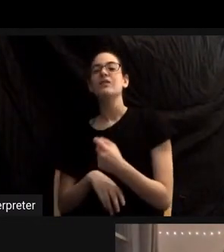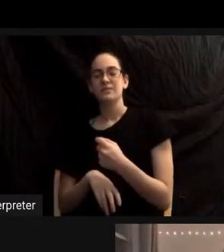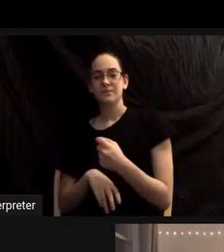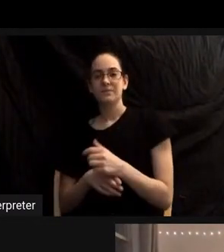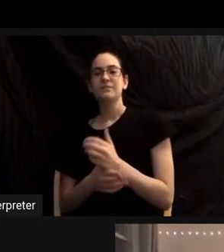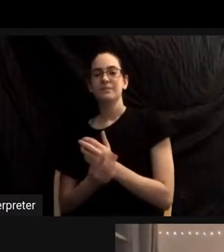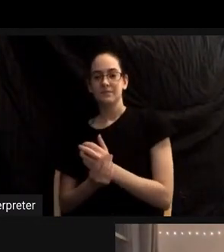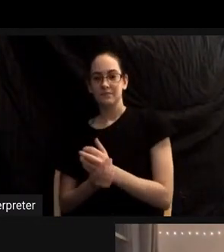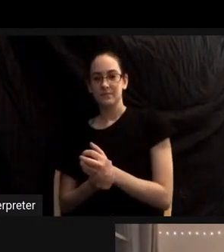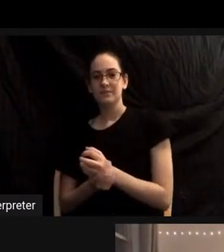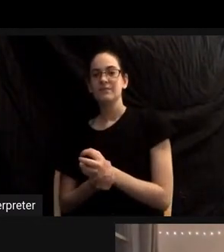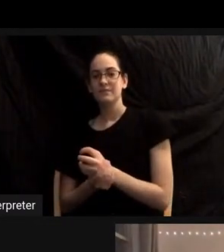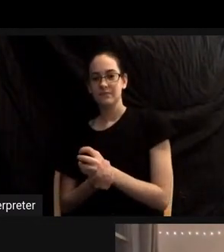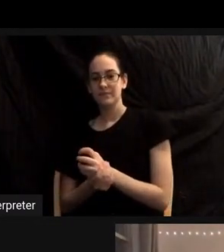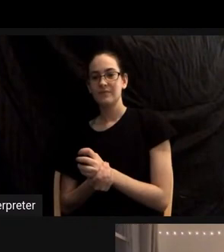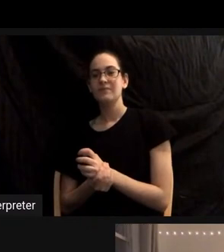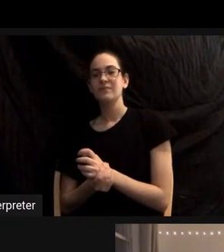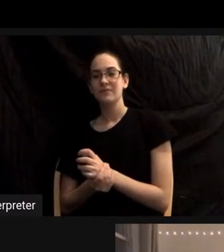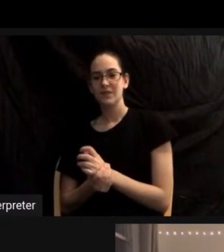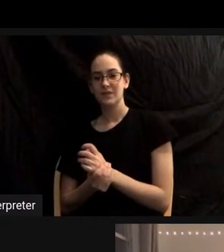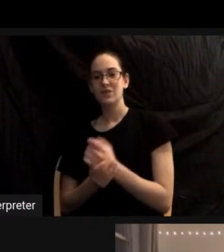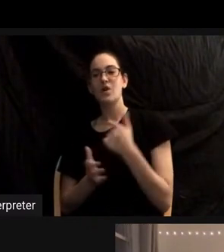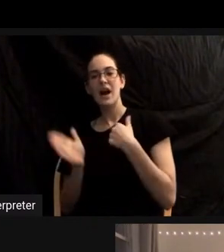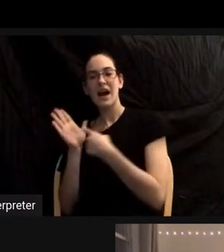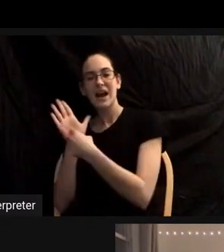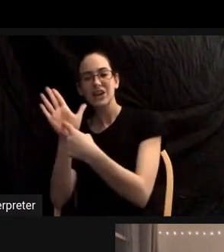the creative nexus of